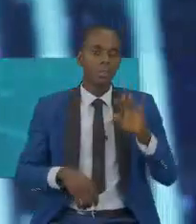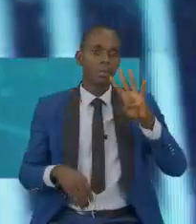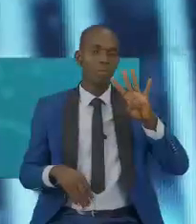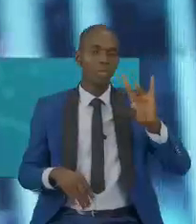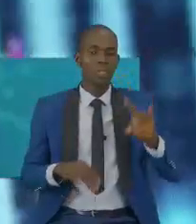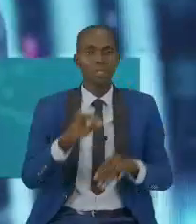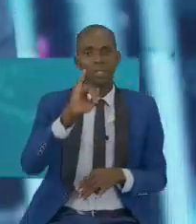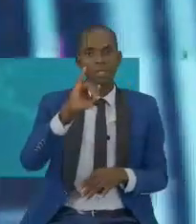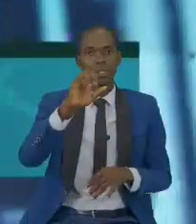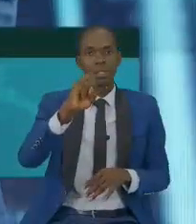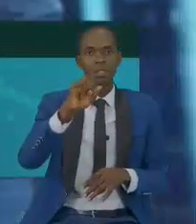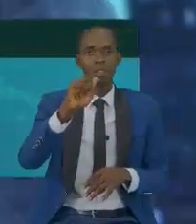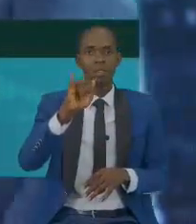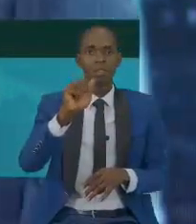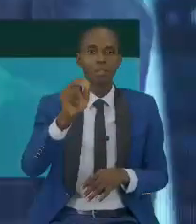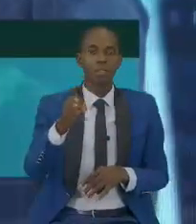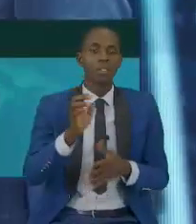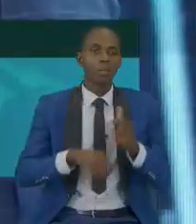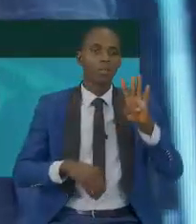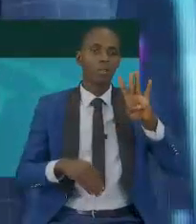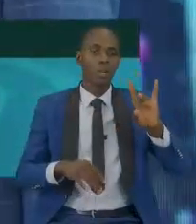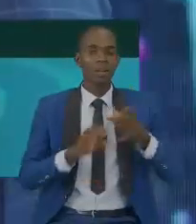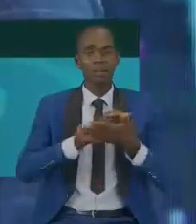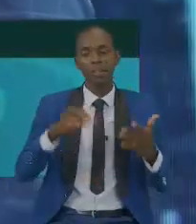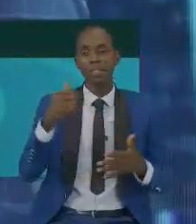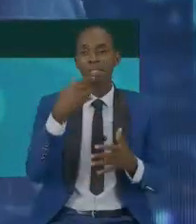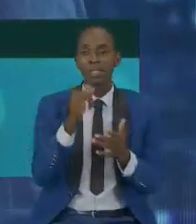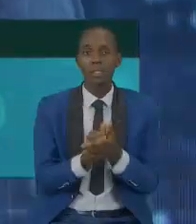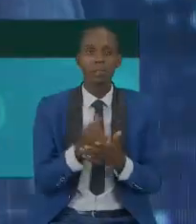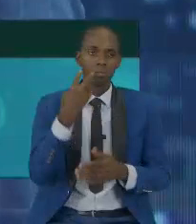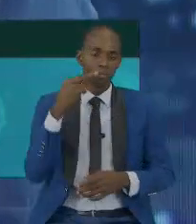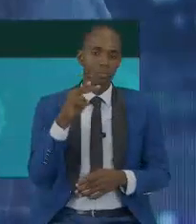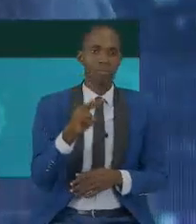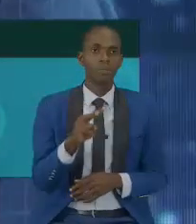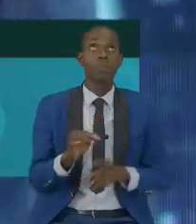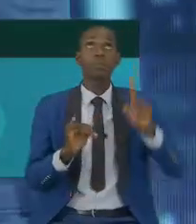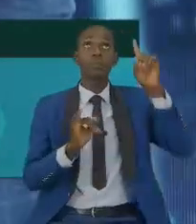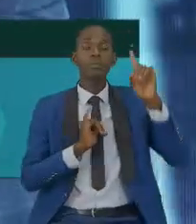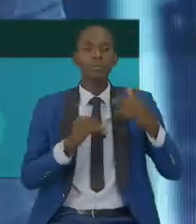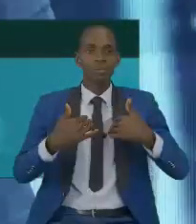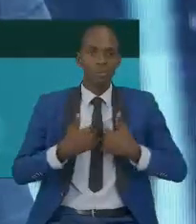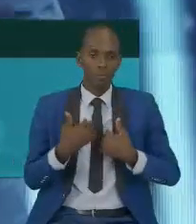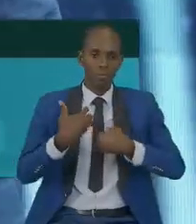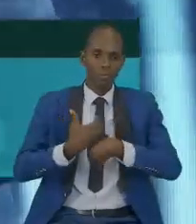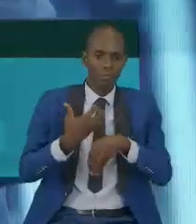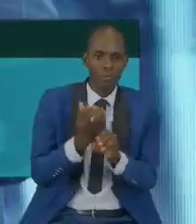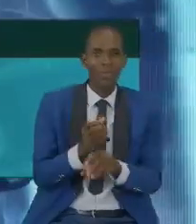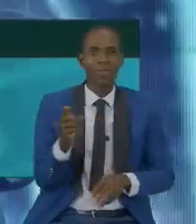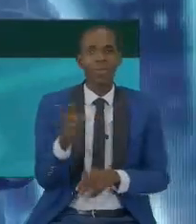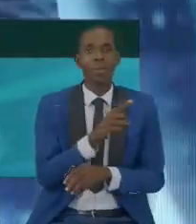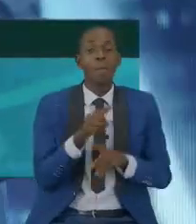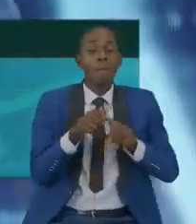chapter 48, verse 10. It says, behold, I have refined thee, but not with